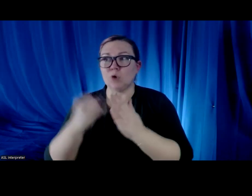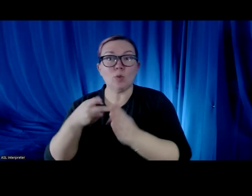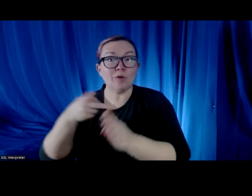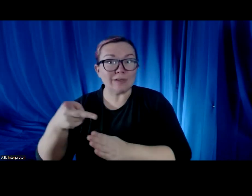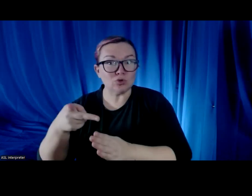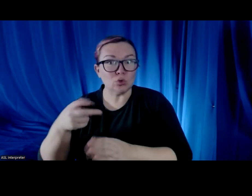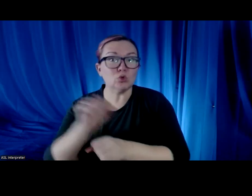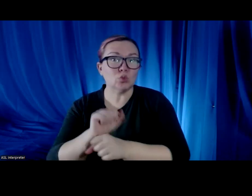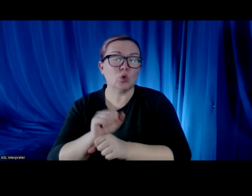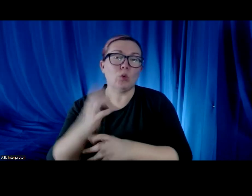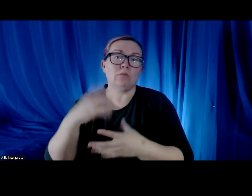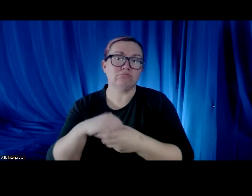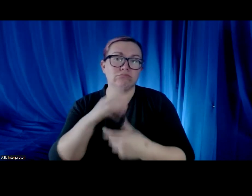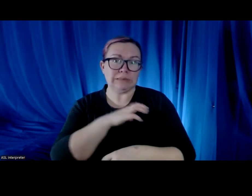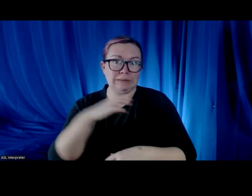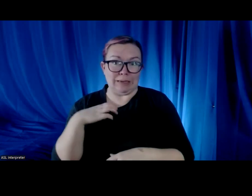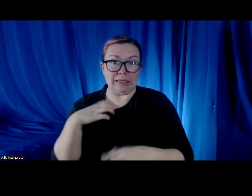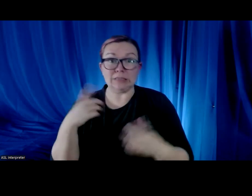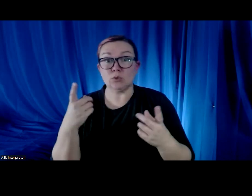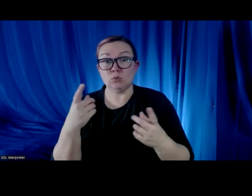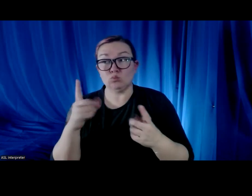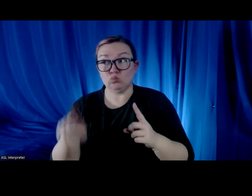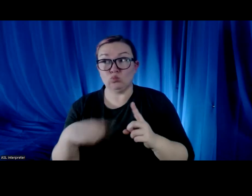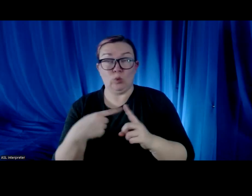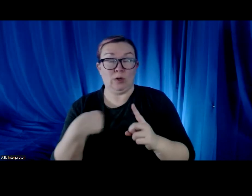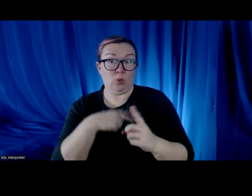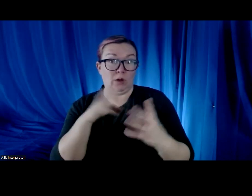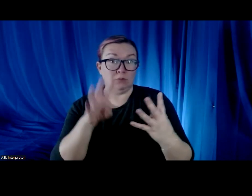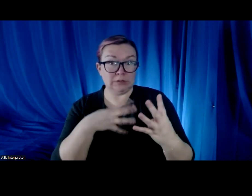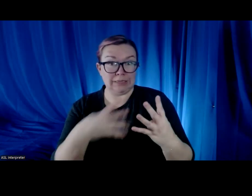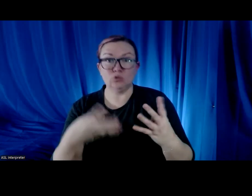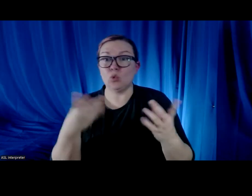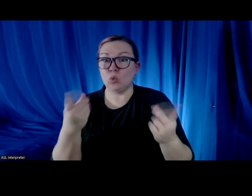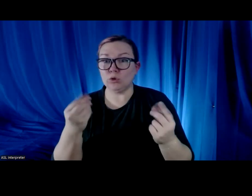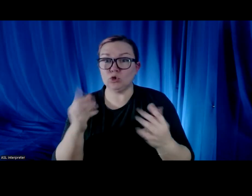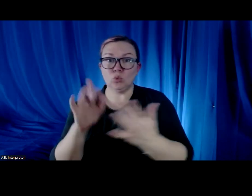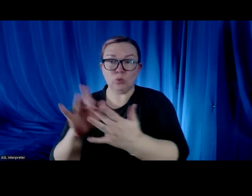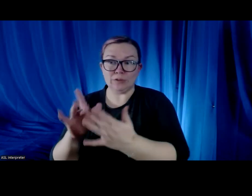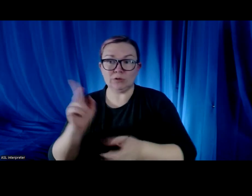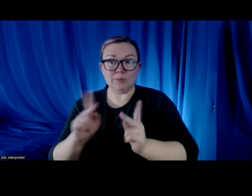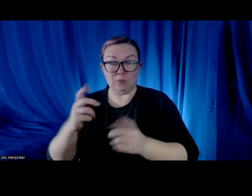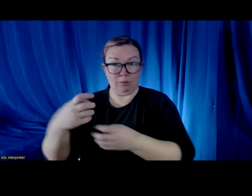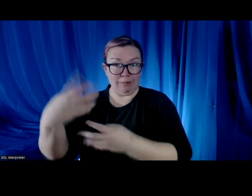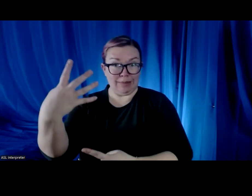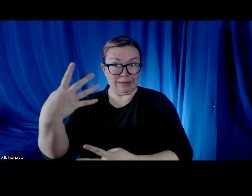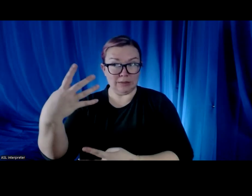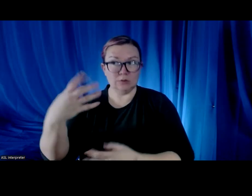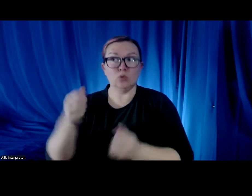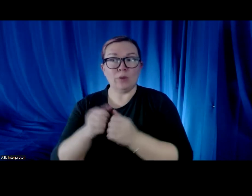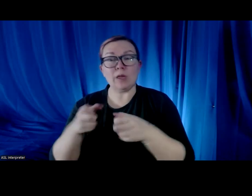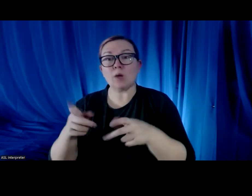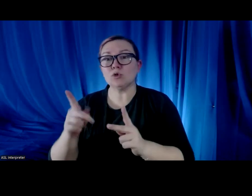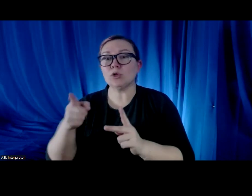with on committees. And when we do the scheduling, I will reach out to pool members with the opportunity, and you can